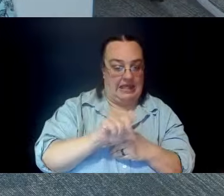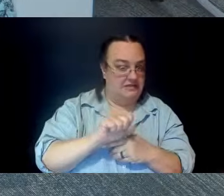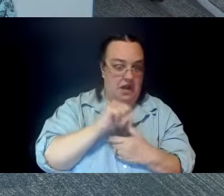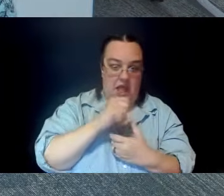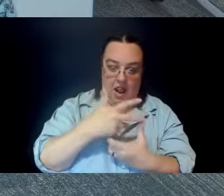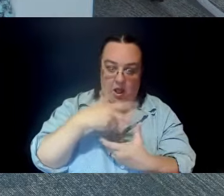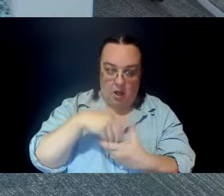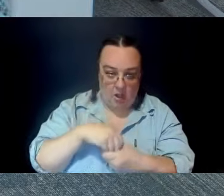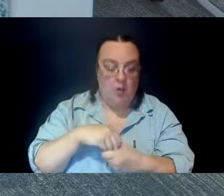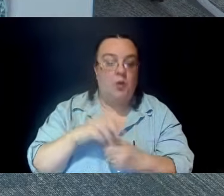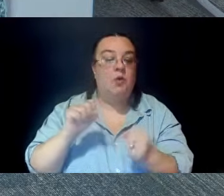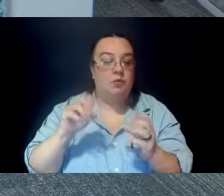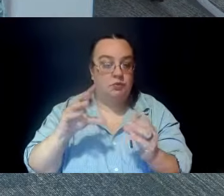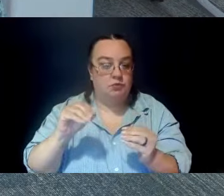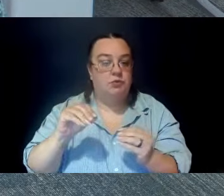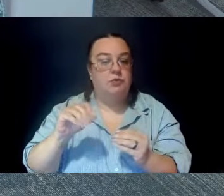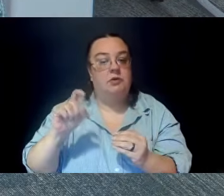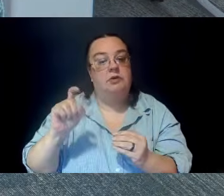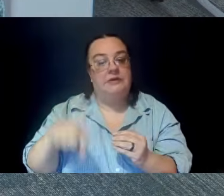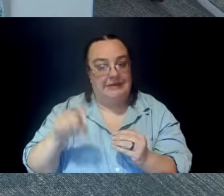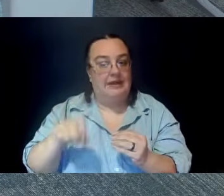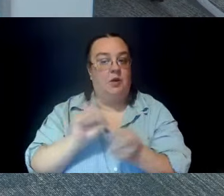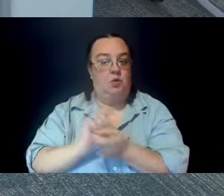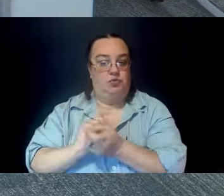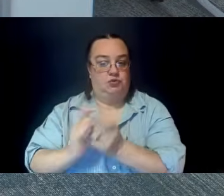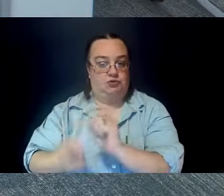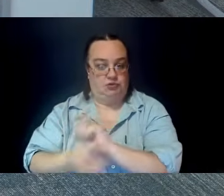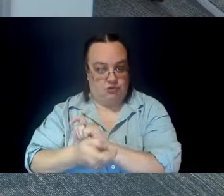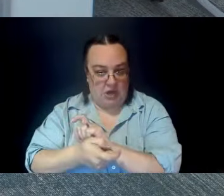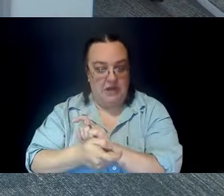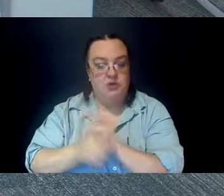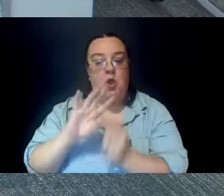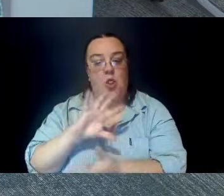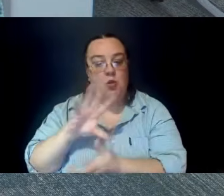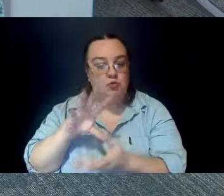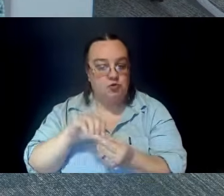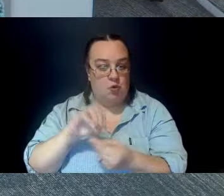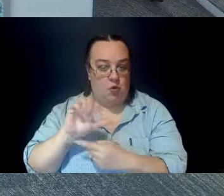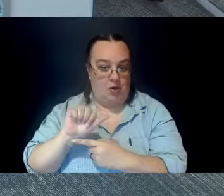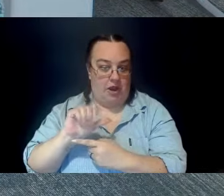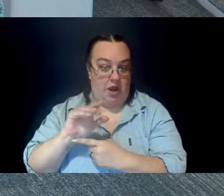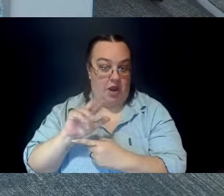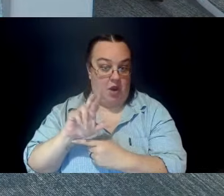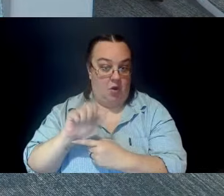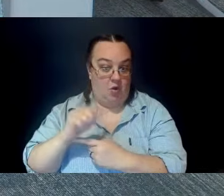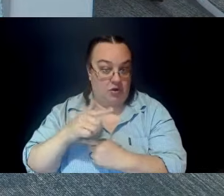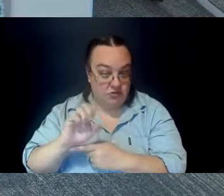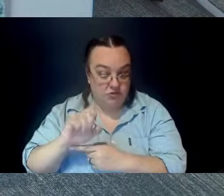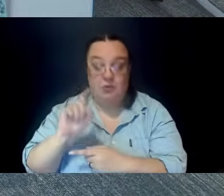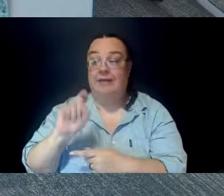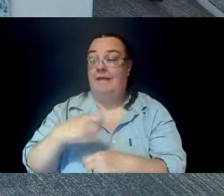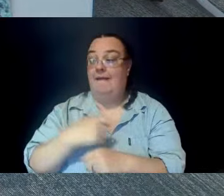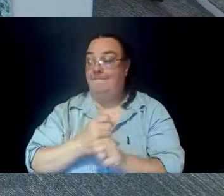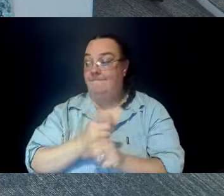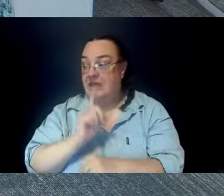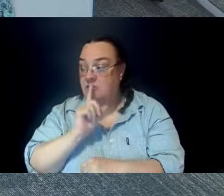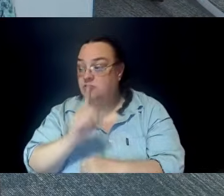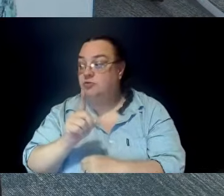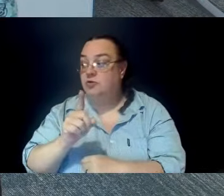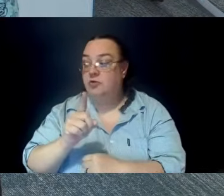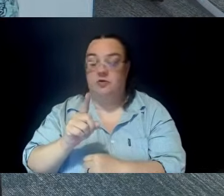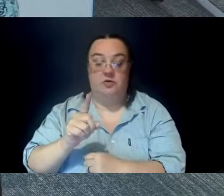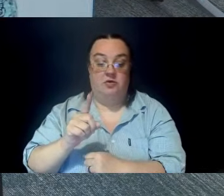need to change the total acreage. We need to make sure the MAGA information is